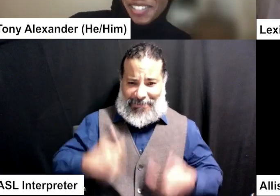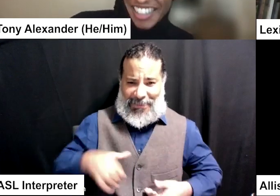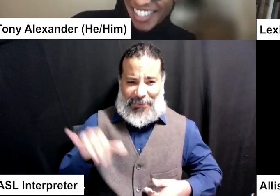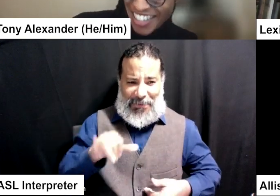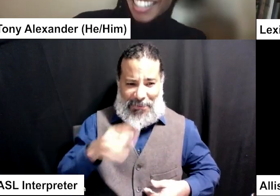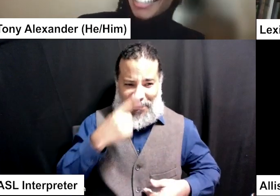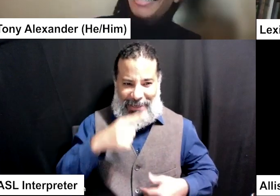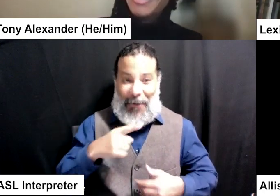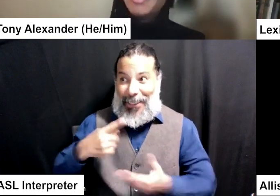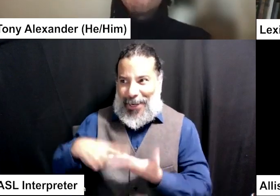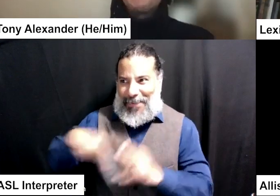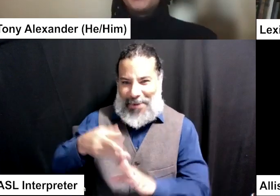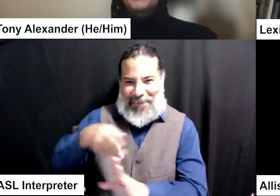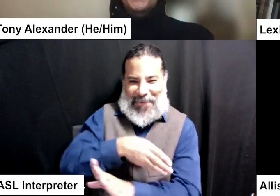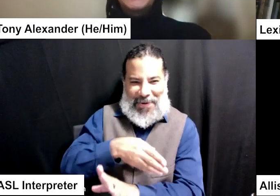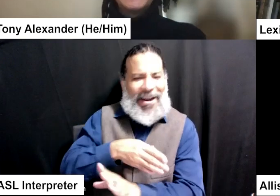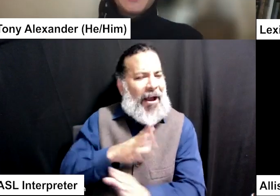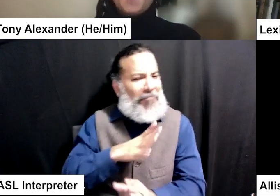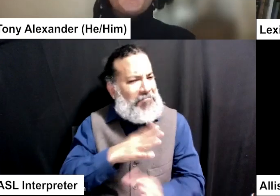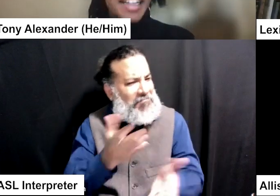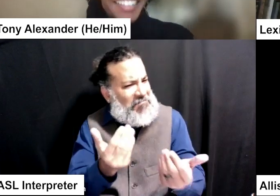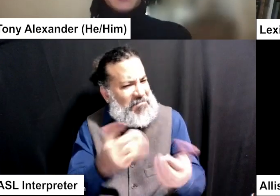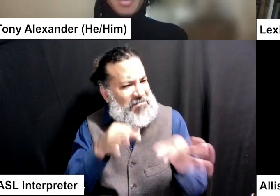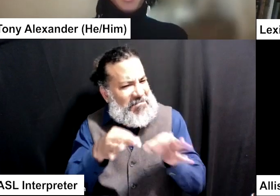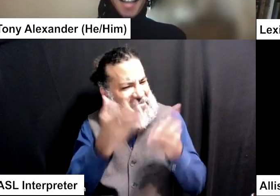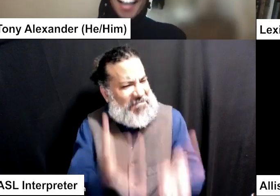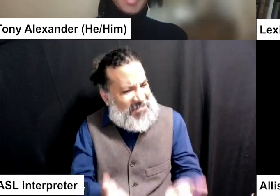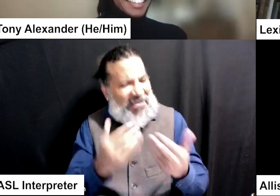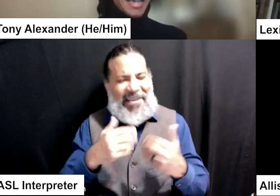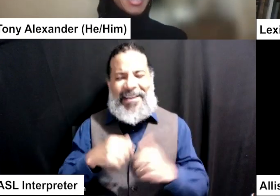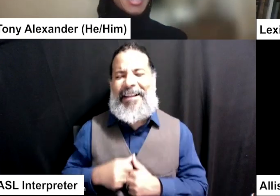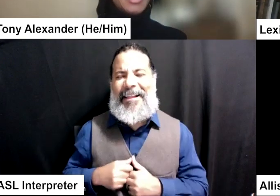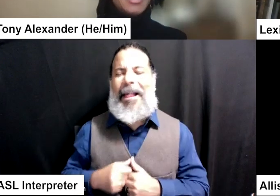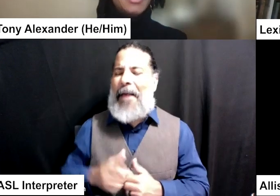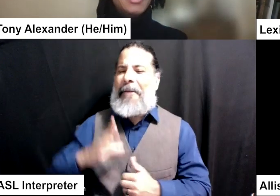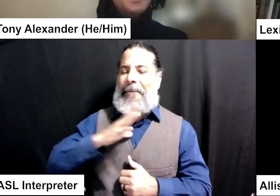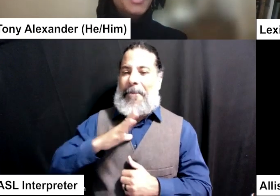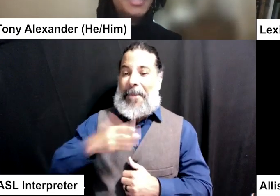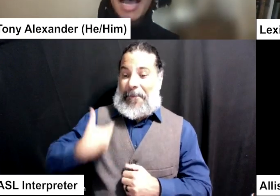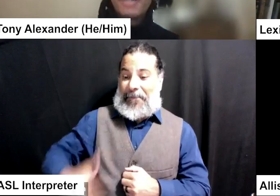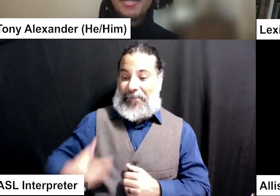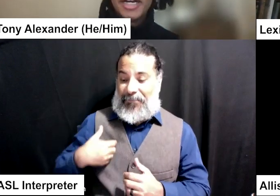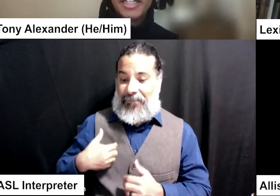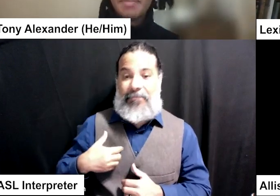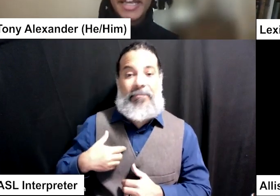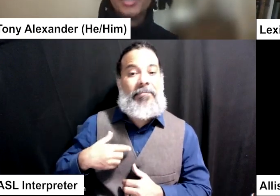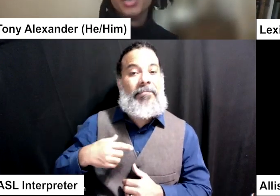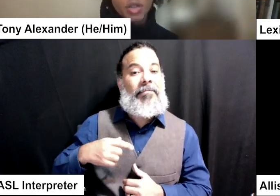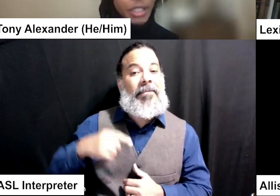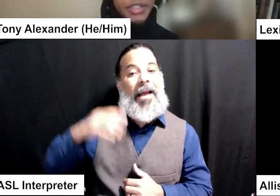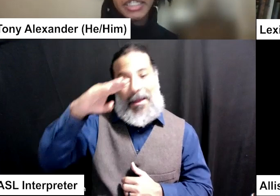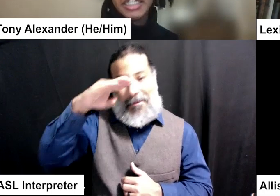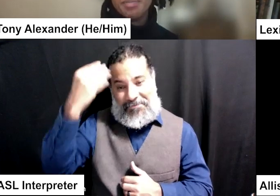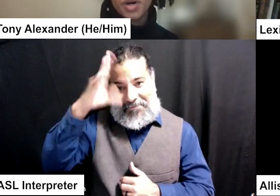even though we discussed this. That's okay. Recording. Please go ahead and take space now. Yeah, I am an African-American man